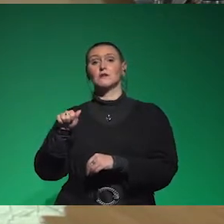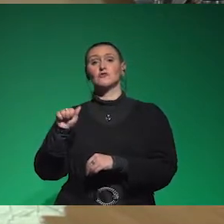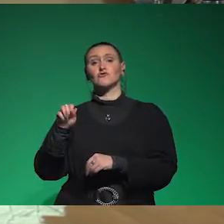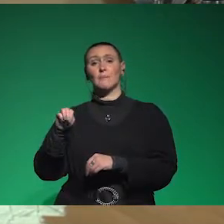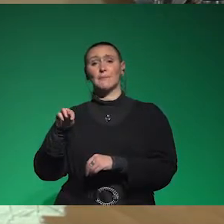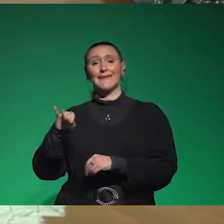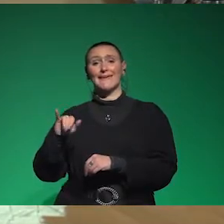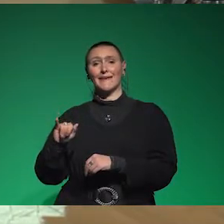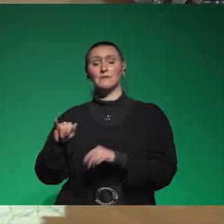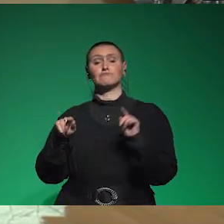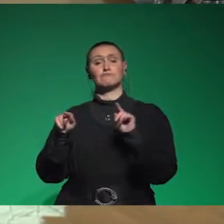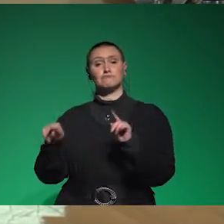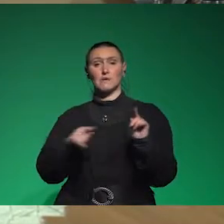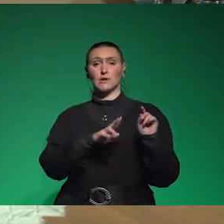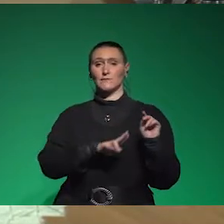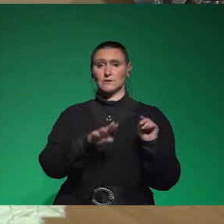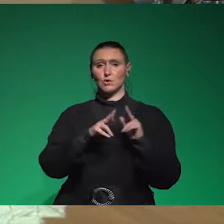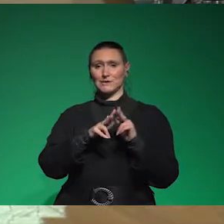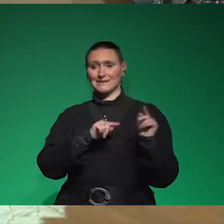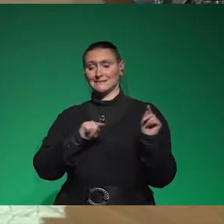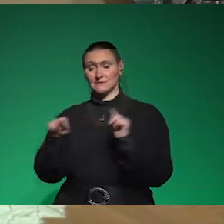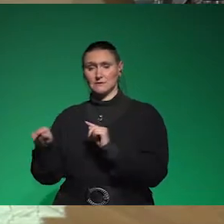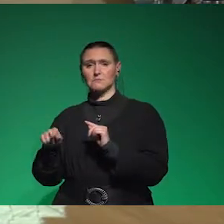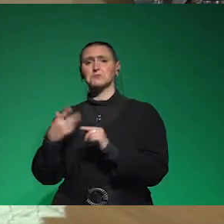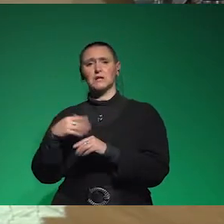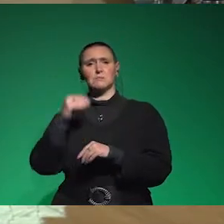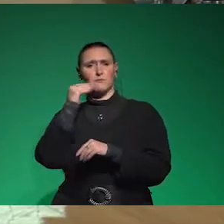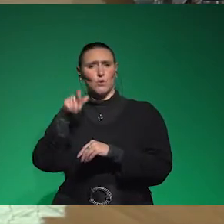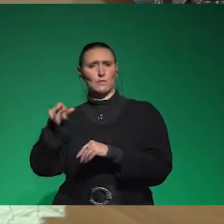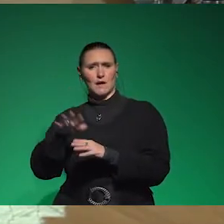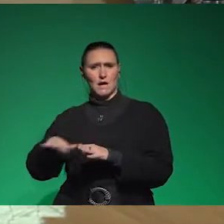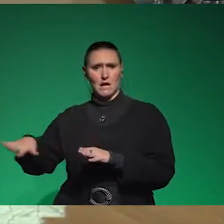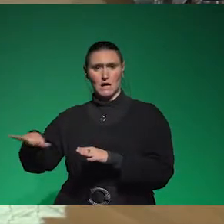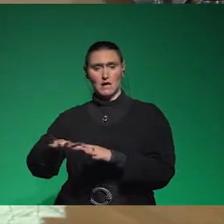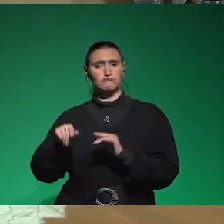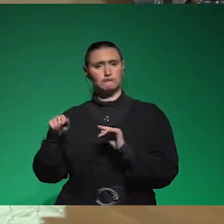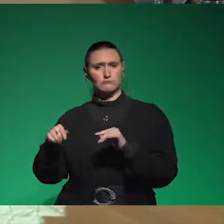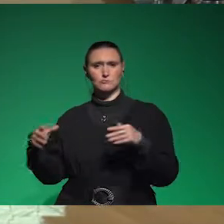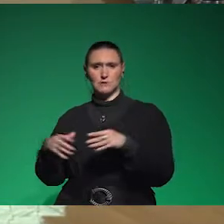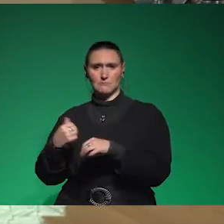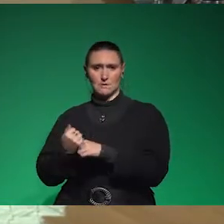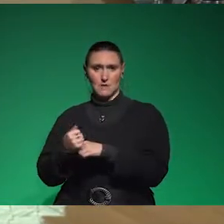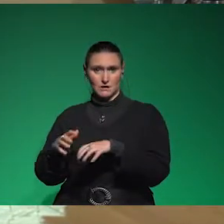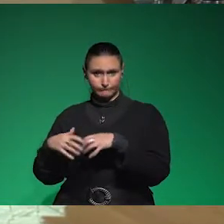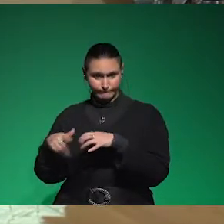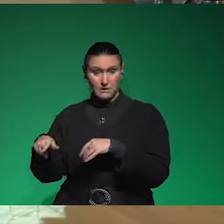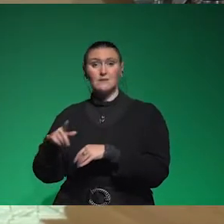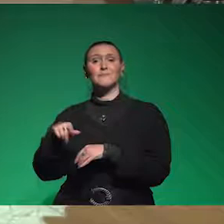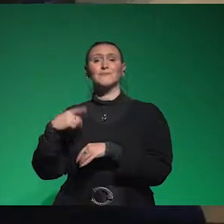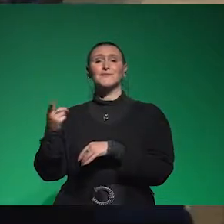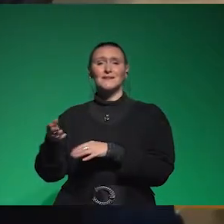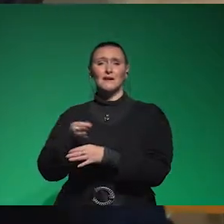then we have the festival also every year. And then maybe we can